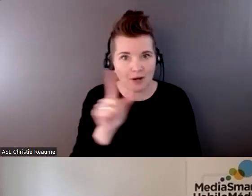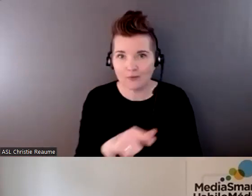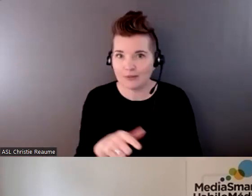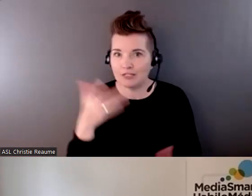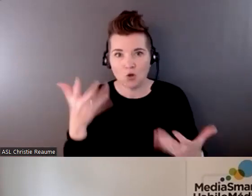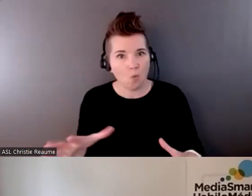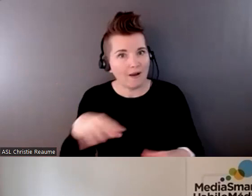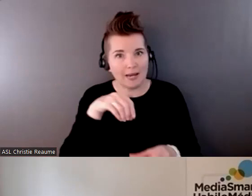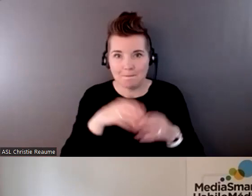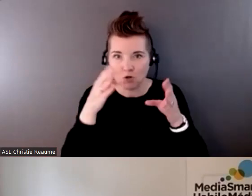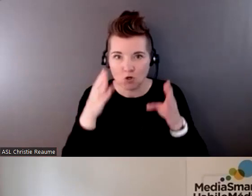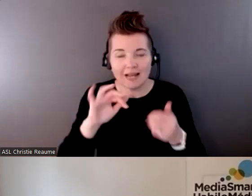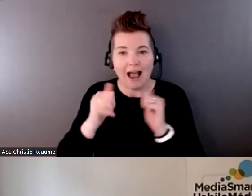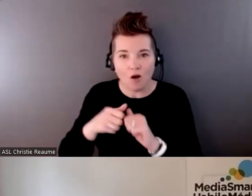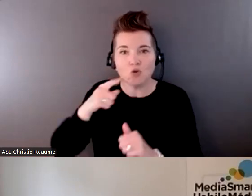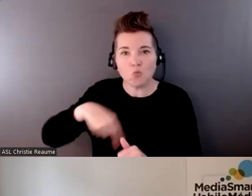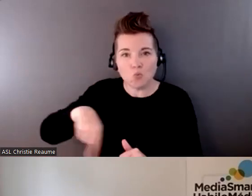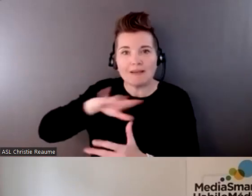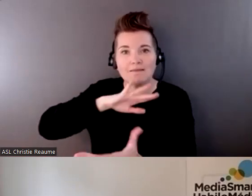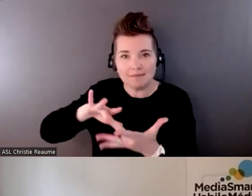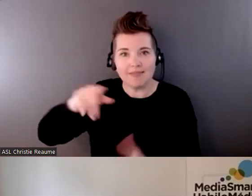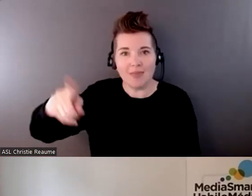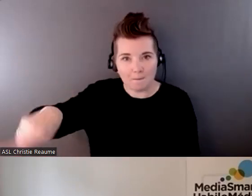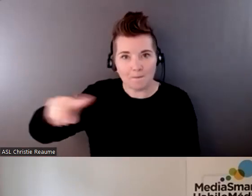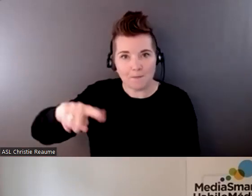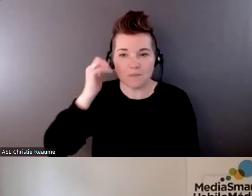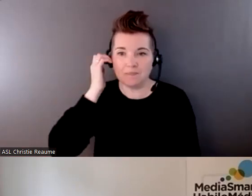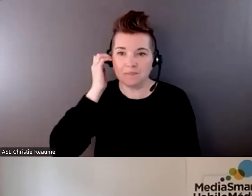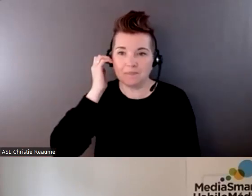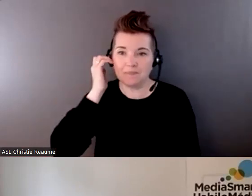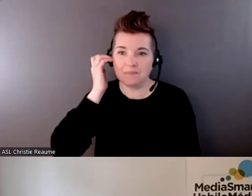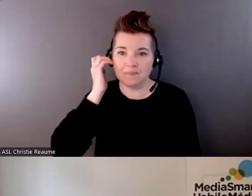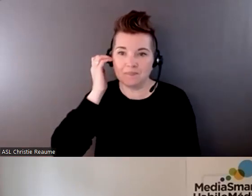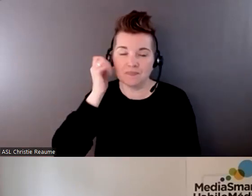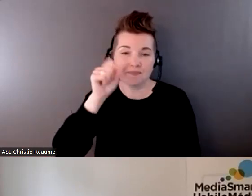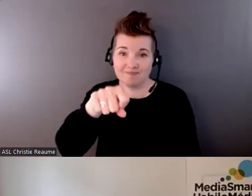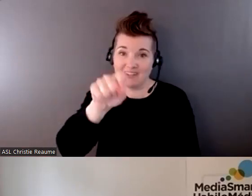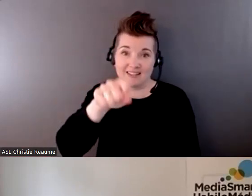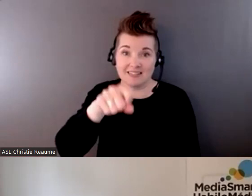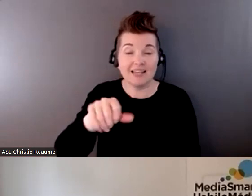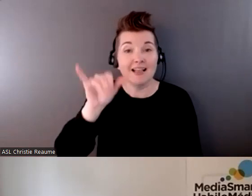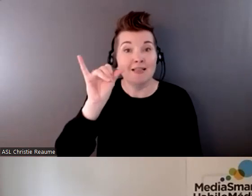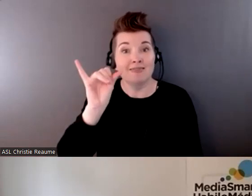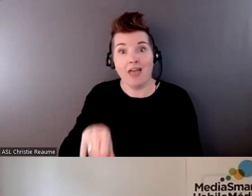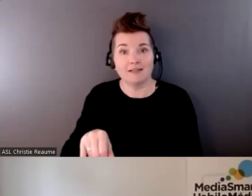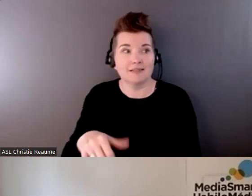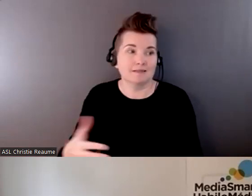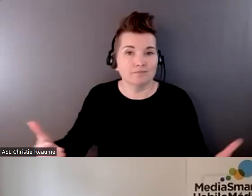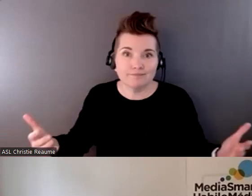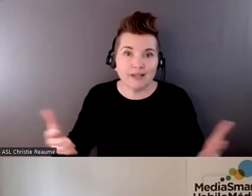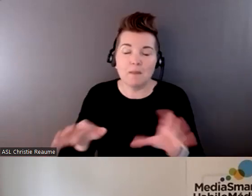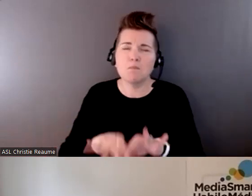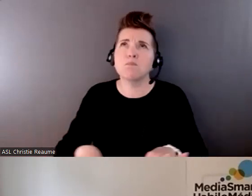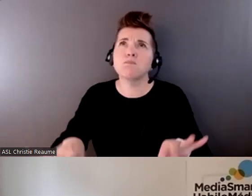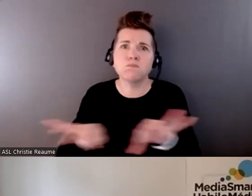how do we get to the seniors so yeah that's like the 64 000 question so one of the